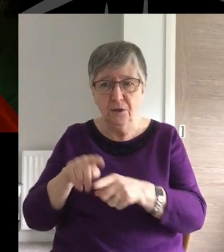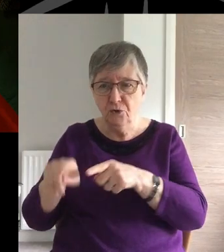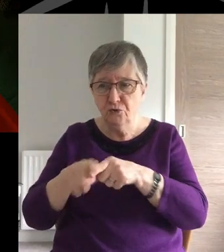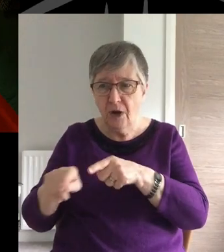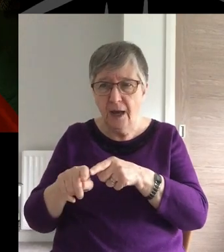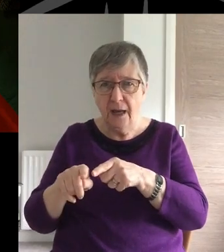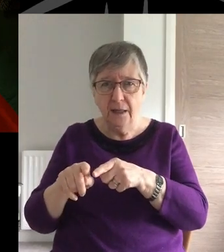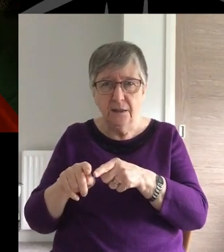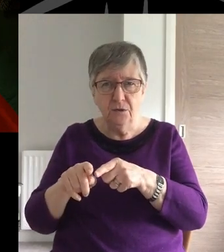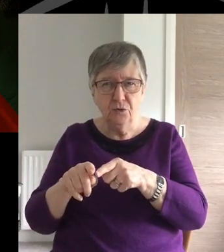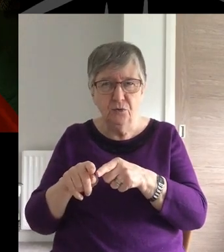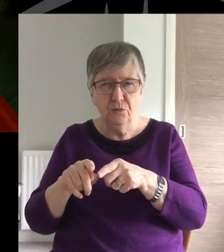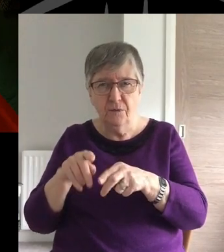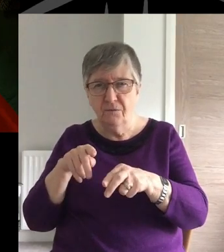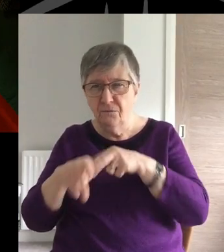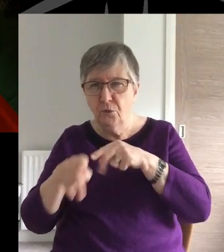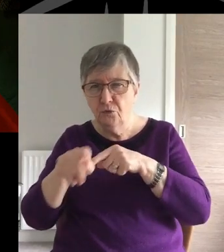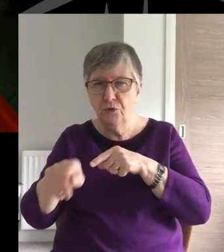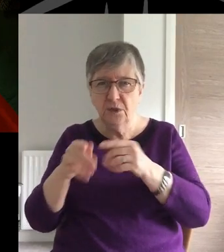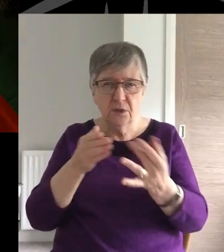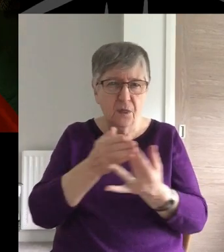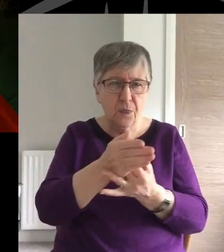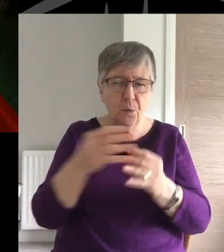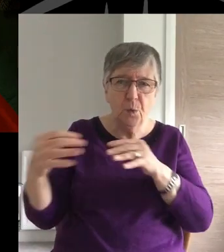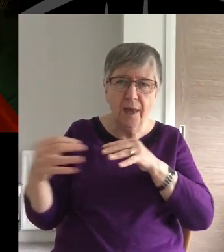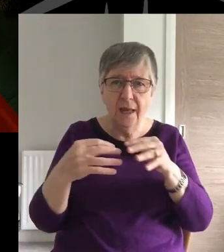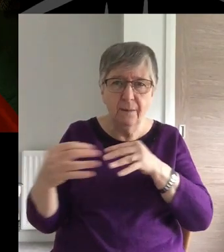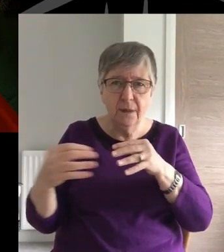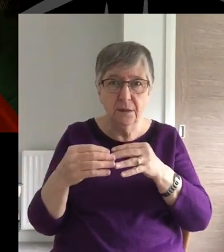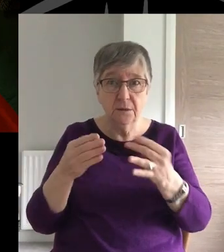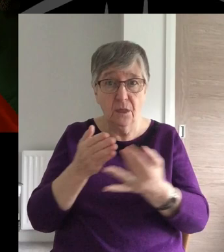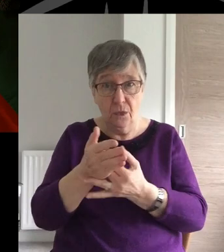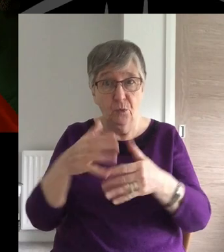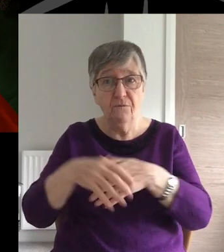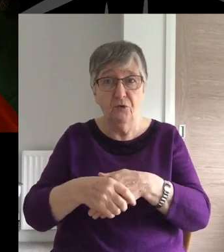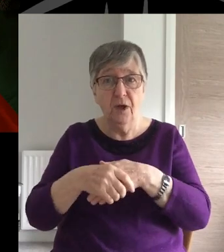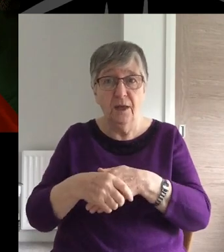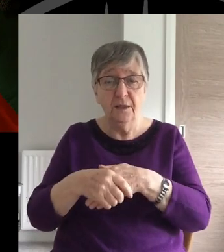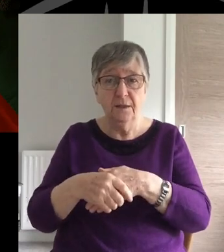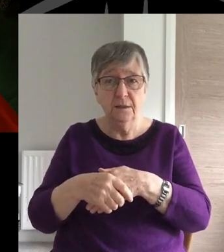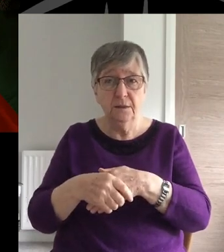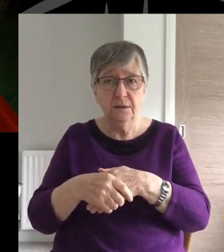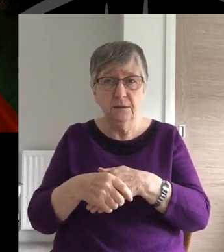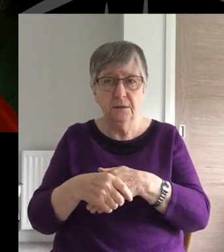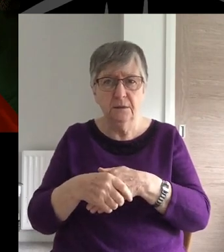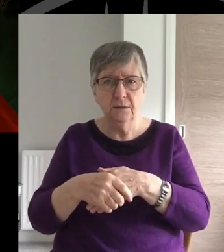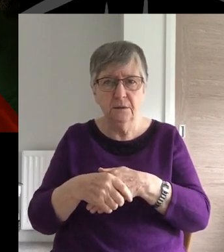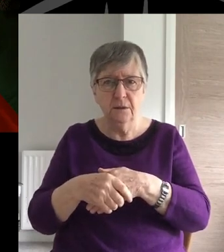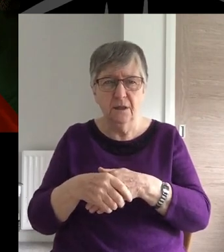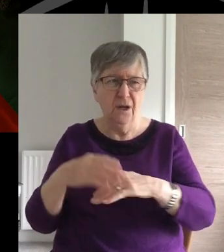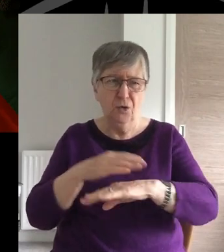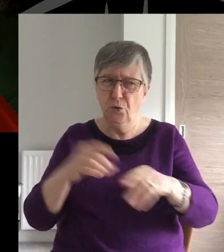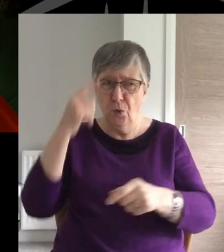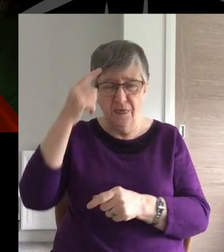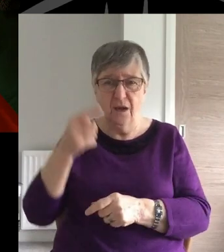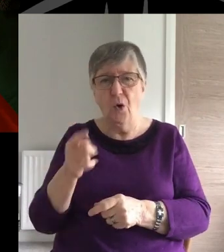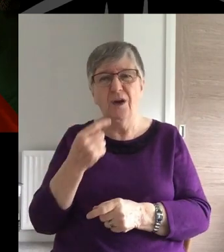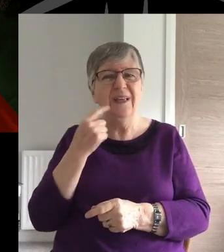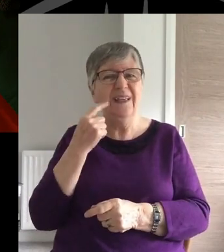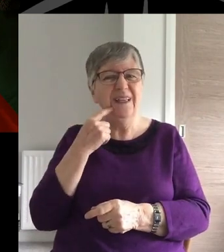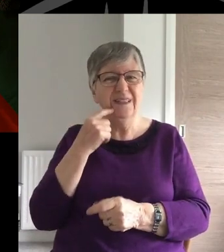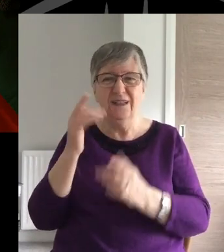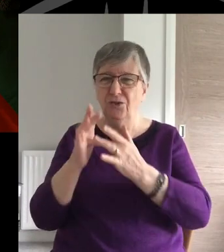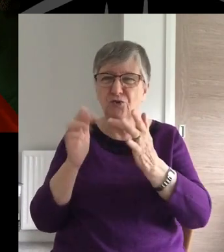He tried to trip Jesus up through enemies, through friends. And we mustn't think, oh, it would be dead easy